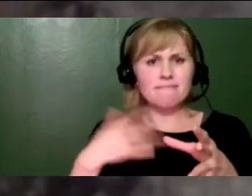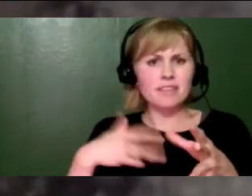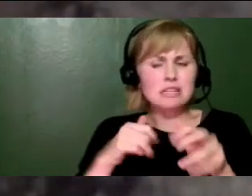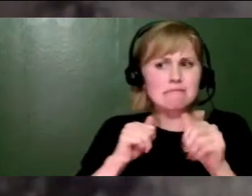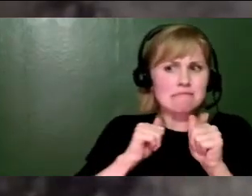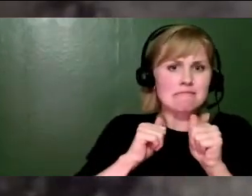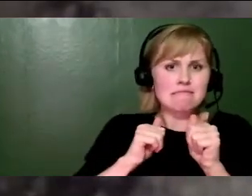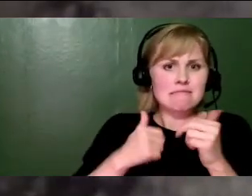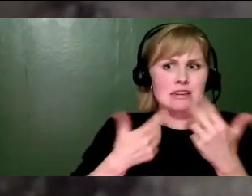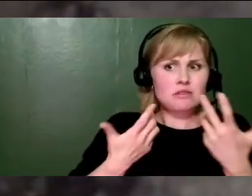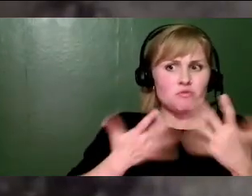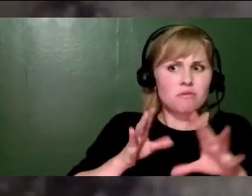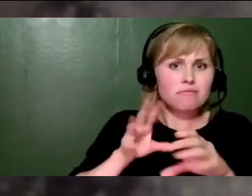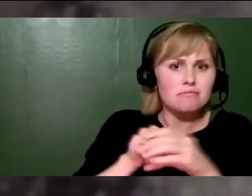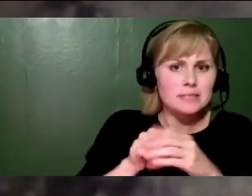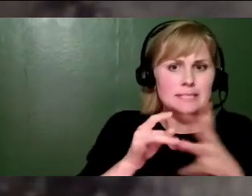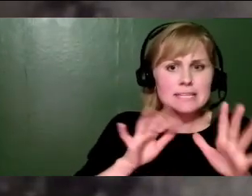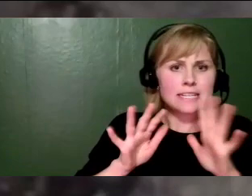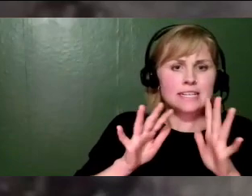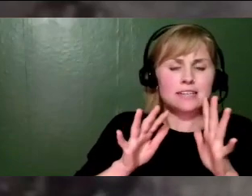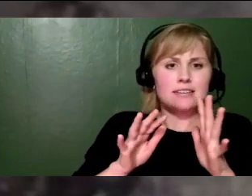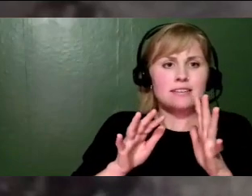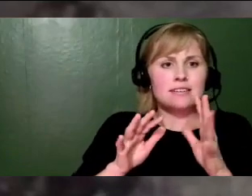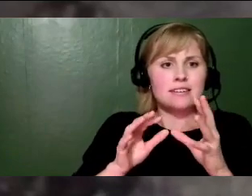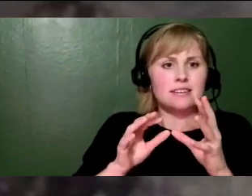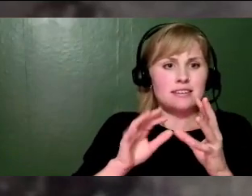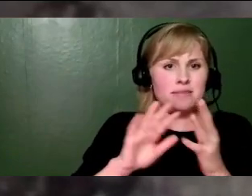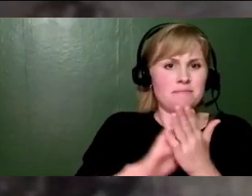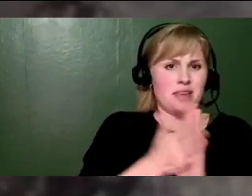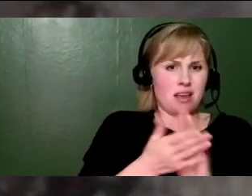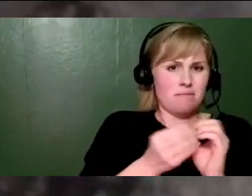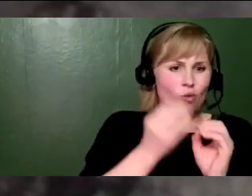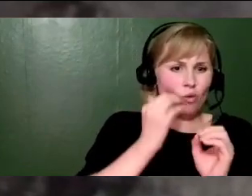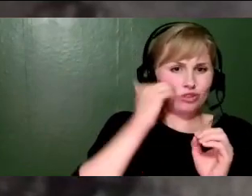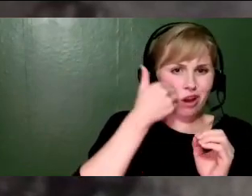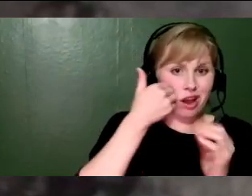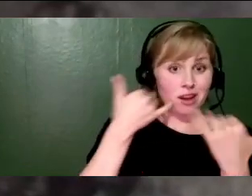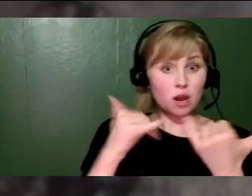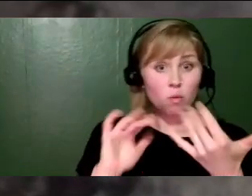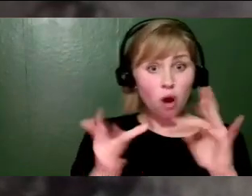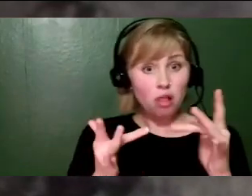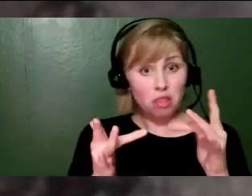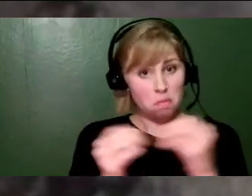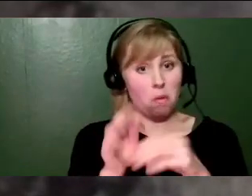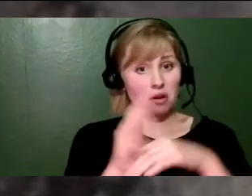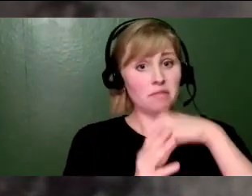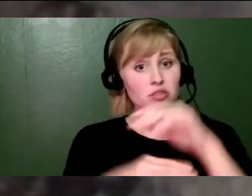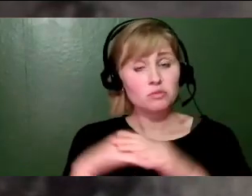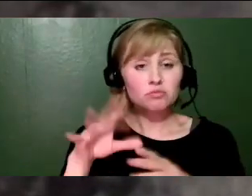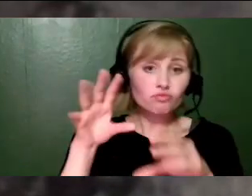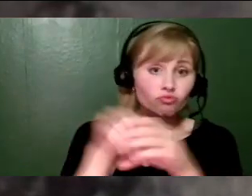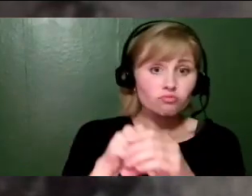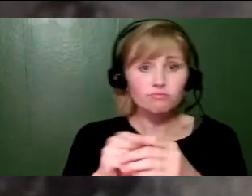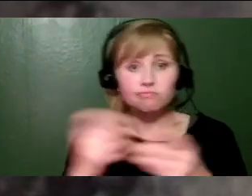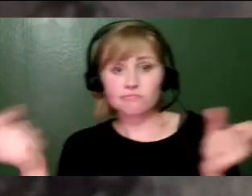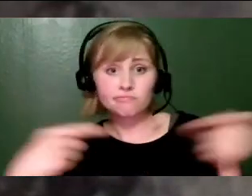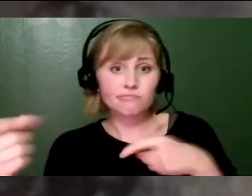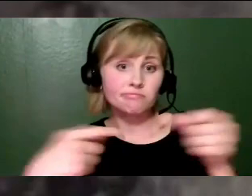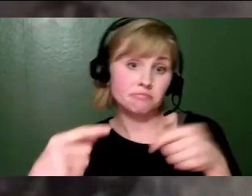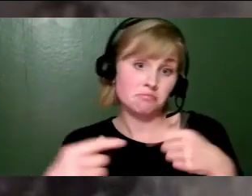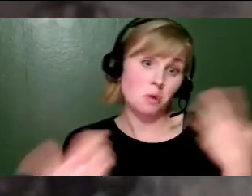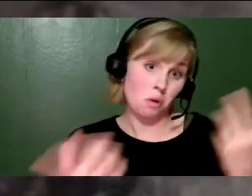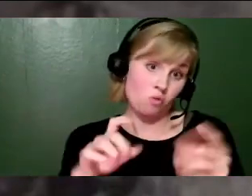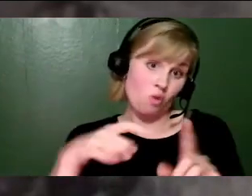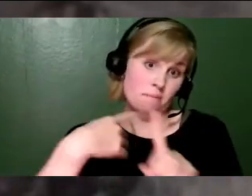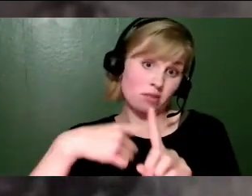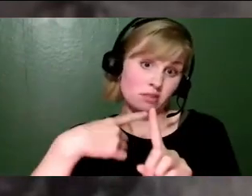that's possible one silver lining, that students are feeling very comfortable in terms of participation. And